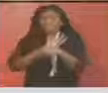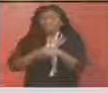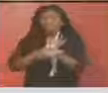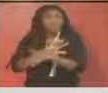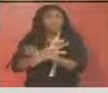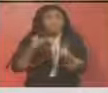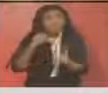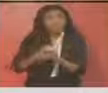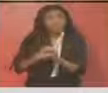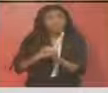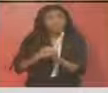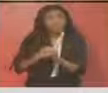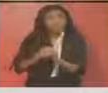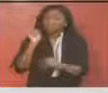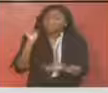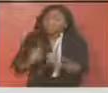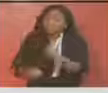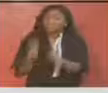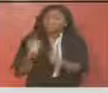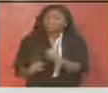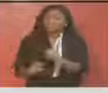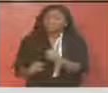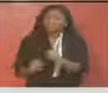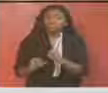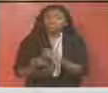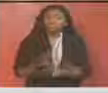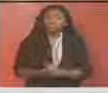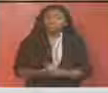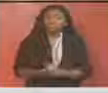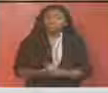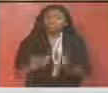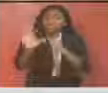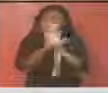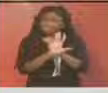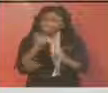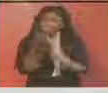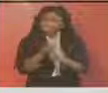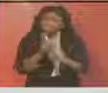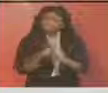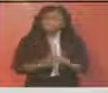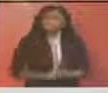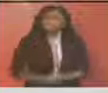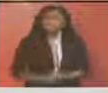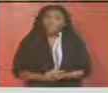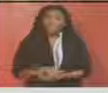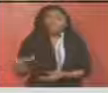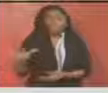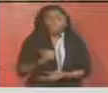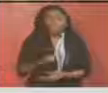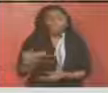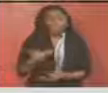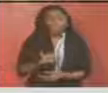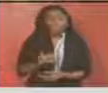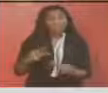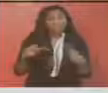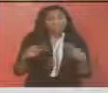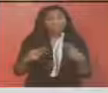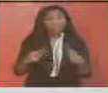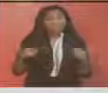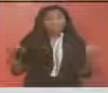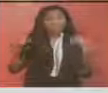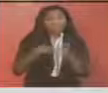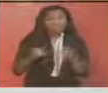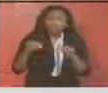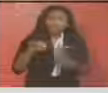these variants at bay. There is also a growing body of evidence that in addition